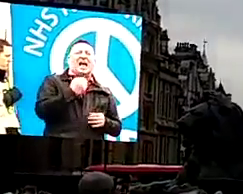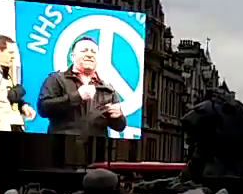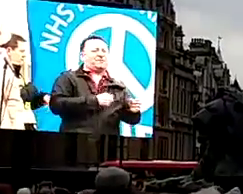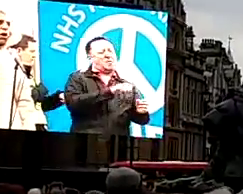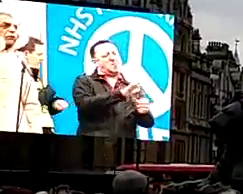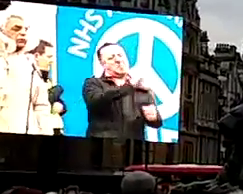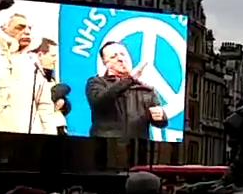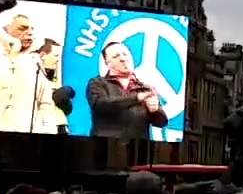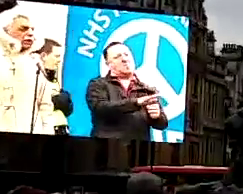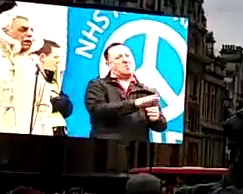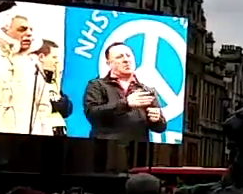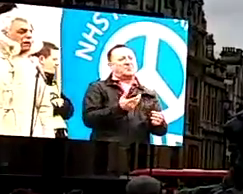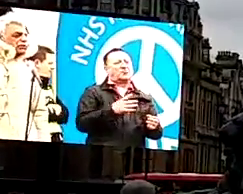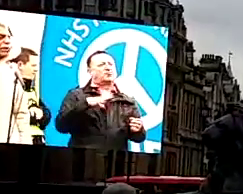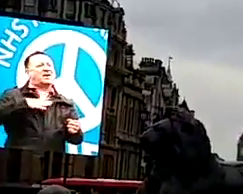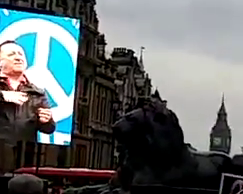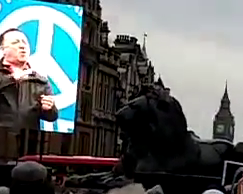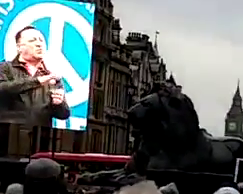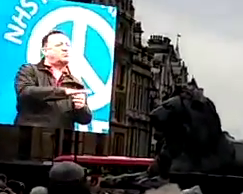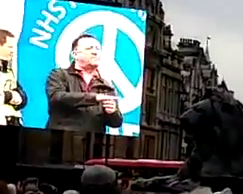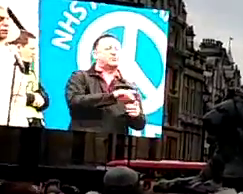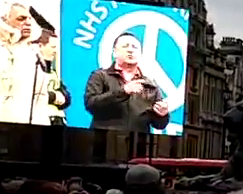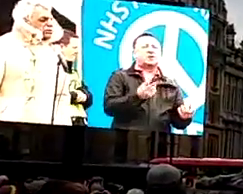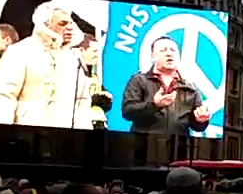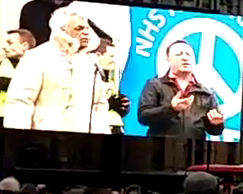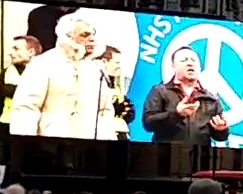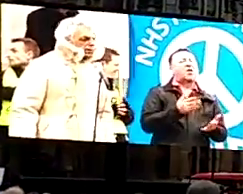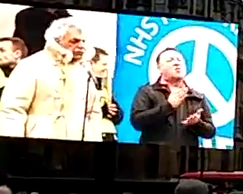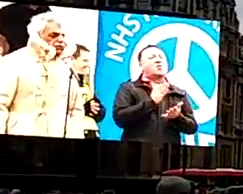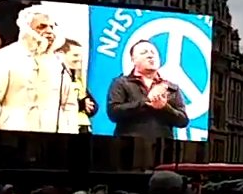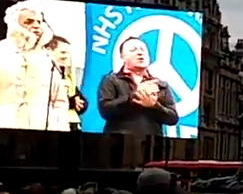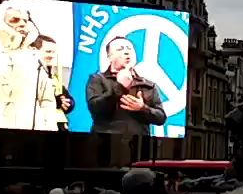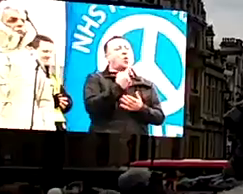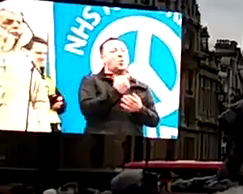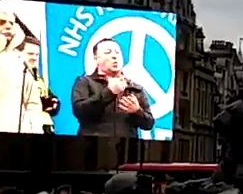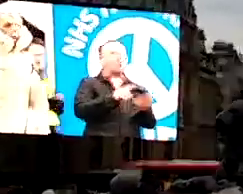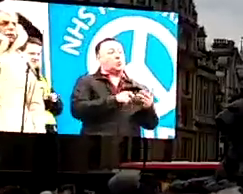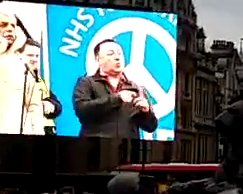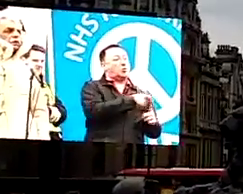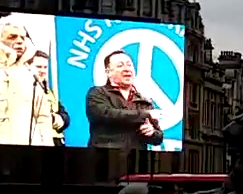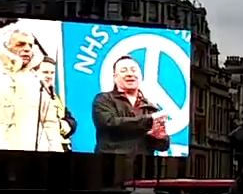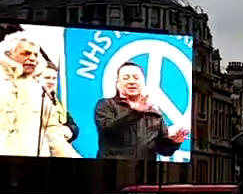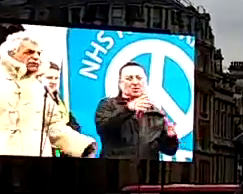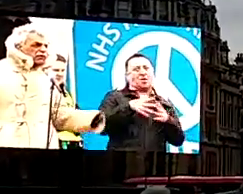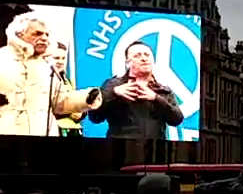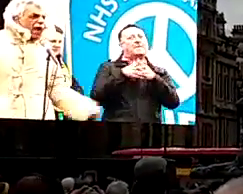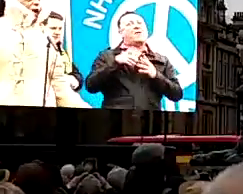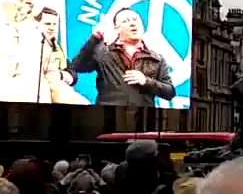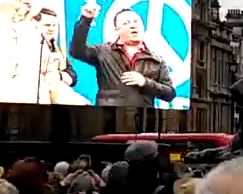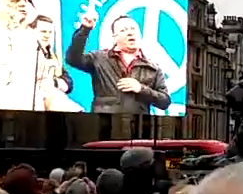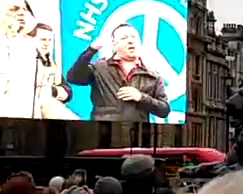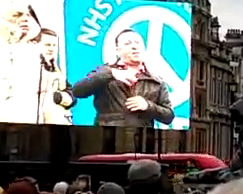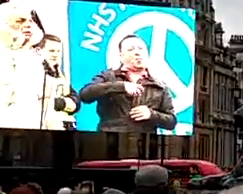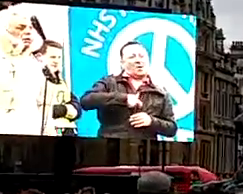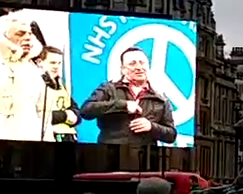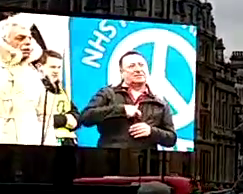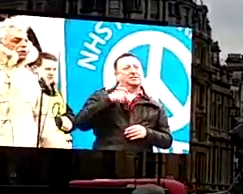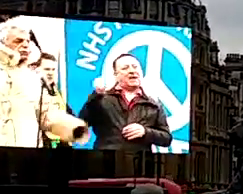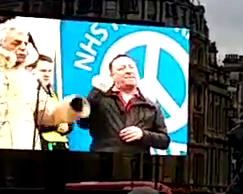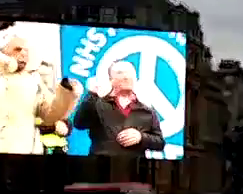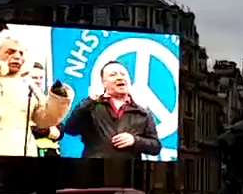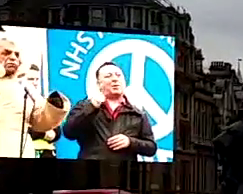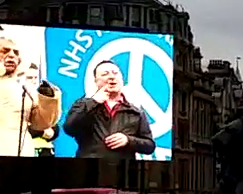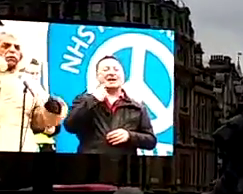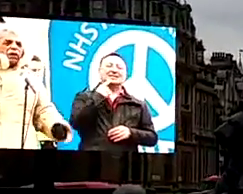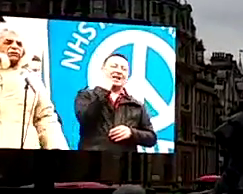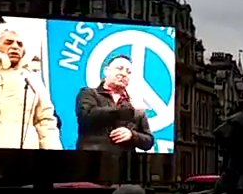The finger on the trigger is that of the United States President. That's a fact.